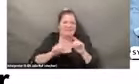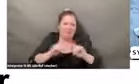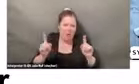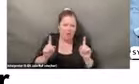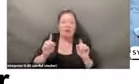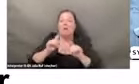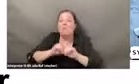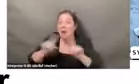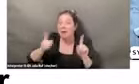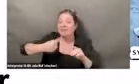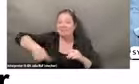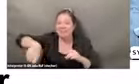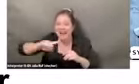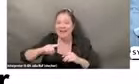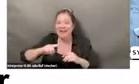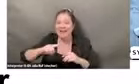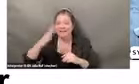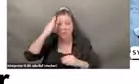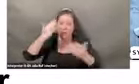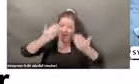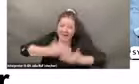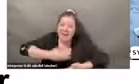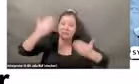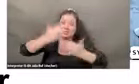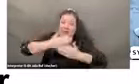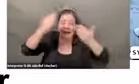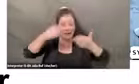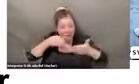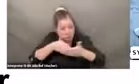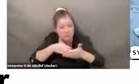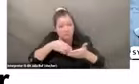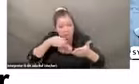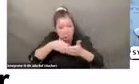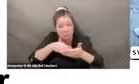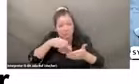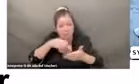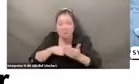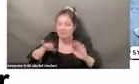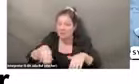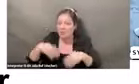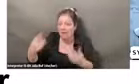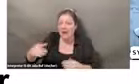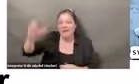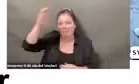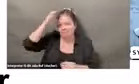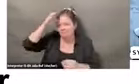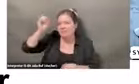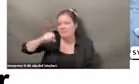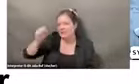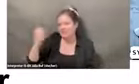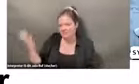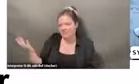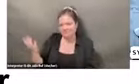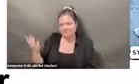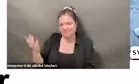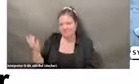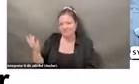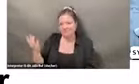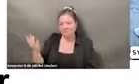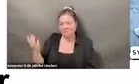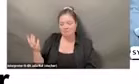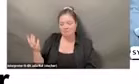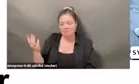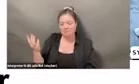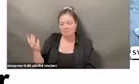much about how important accessibility is and where the barriers are as the people who encounter the accessibility barriers. So I